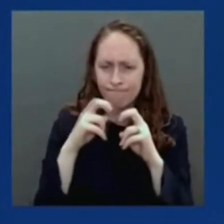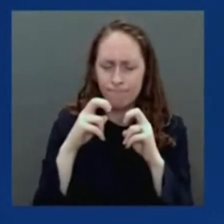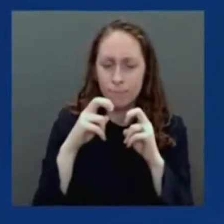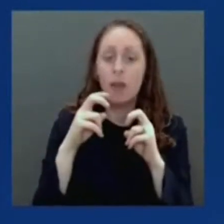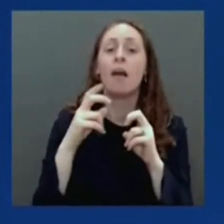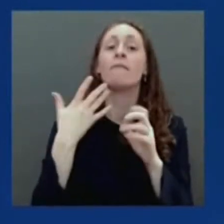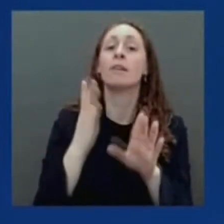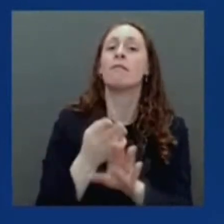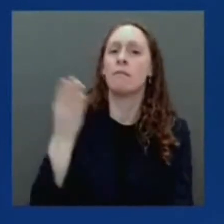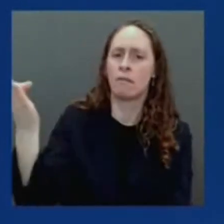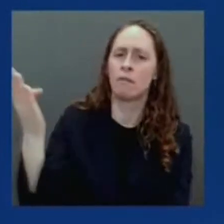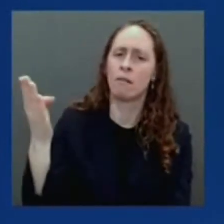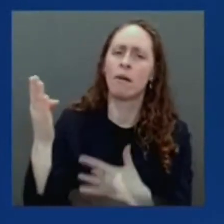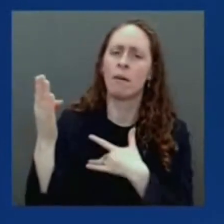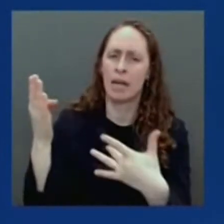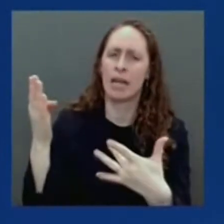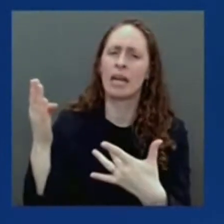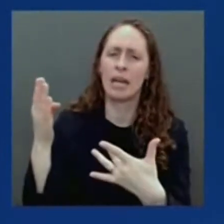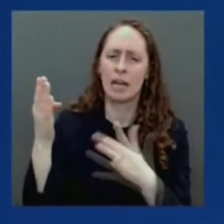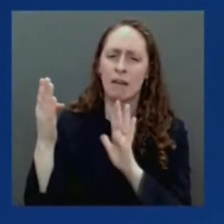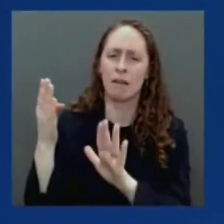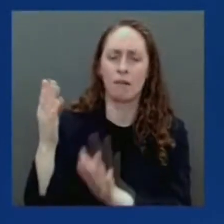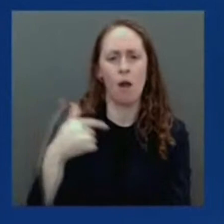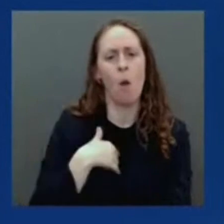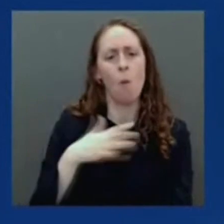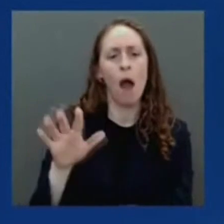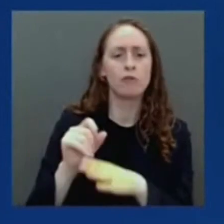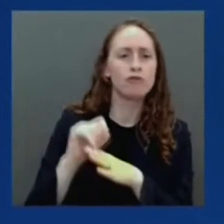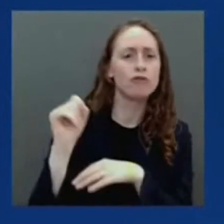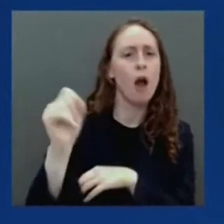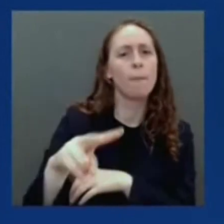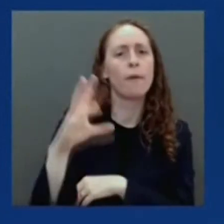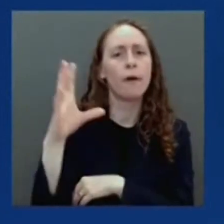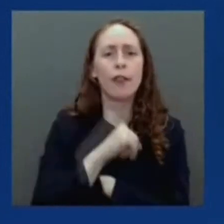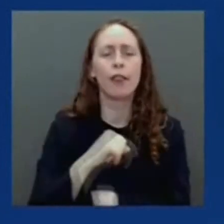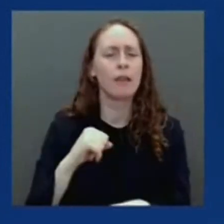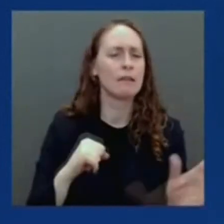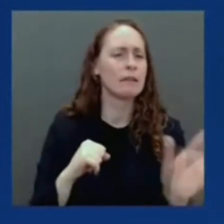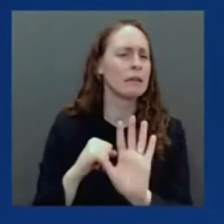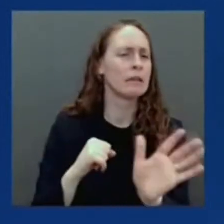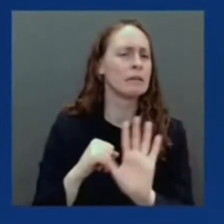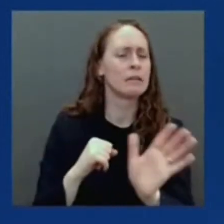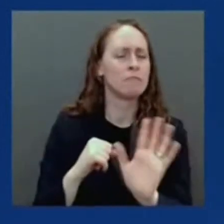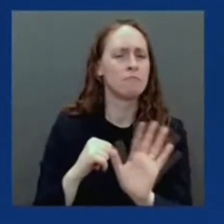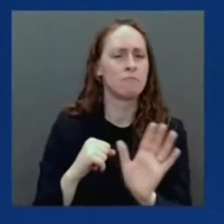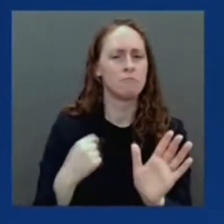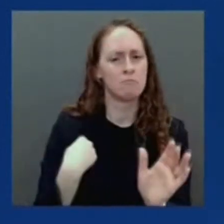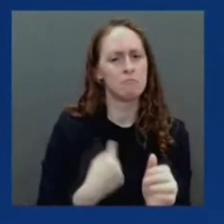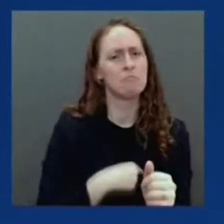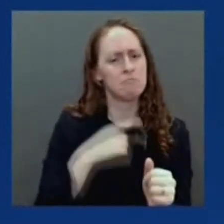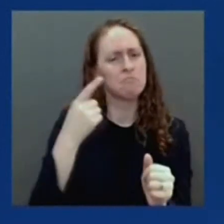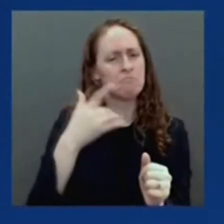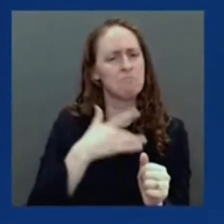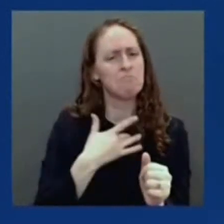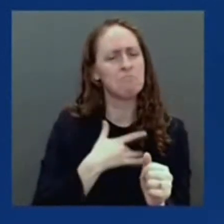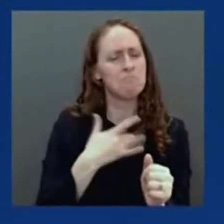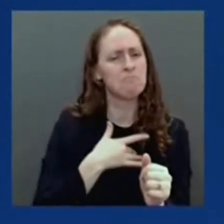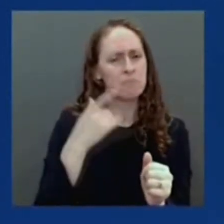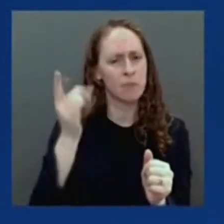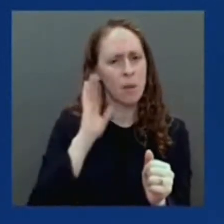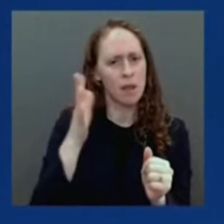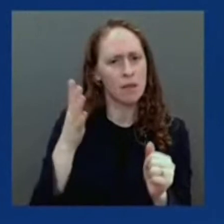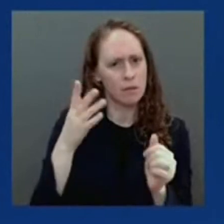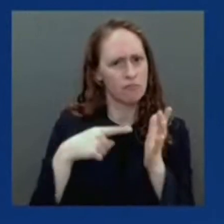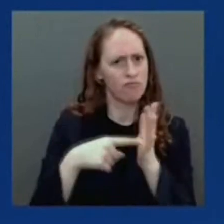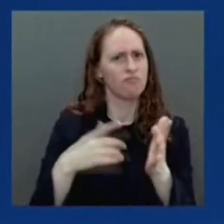of course, we're anticipating we will get a vaccine efficacy signal that would allow for the use of this vaccine in children. But let's wait for the